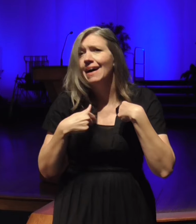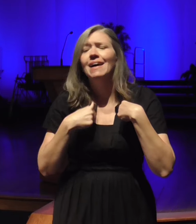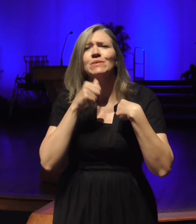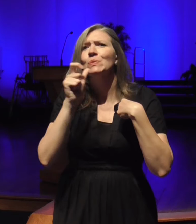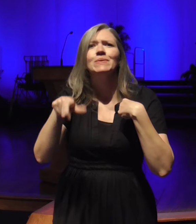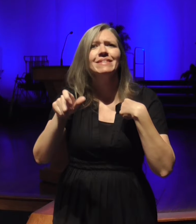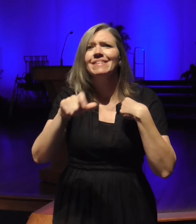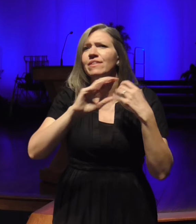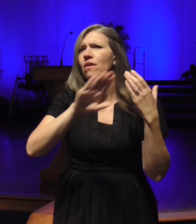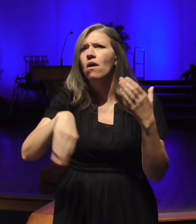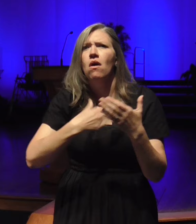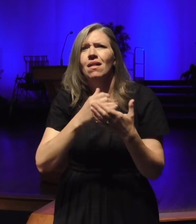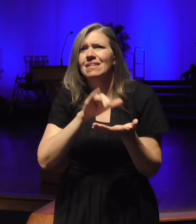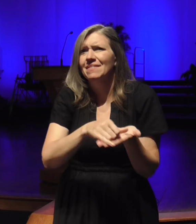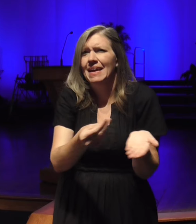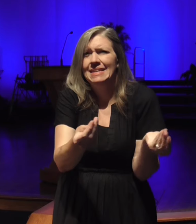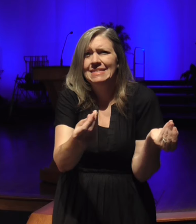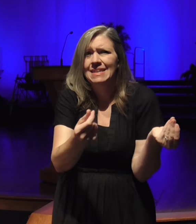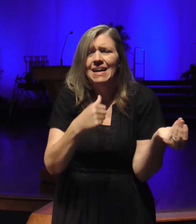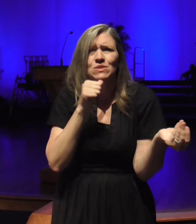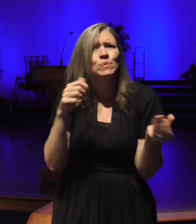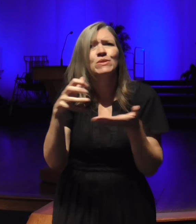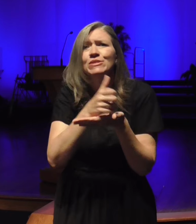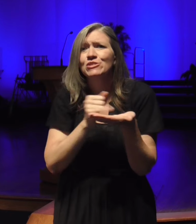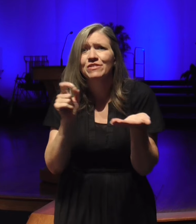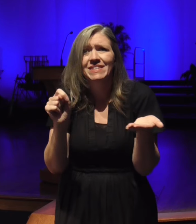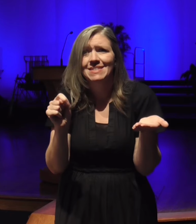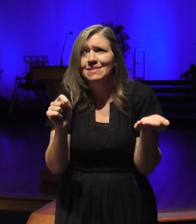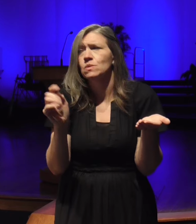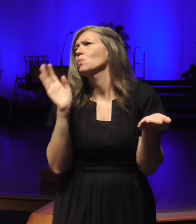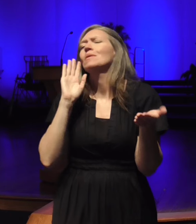at myself. You know, little old me.